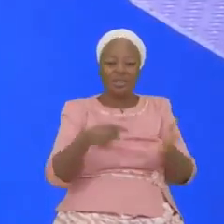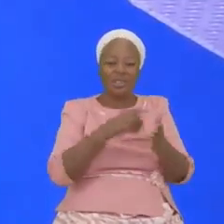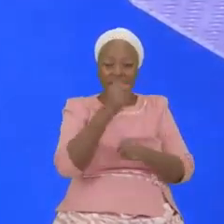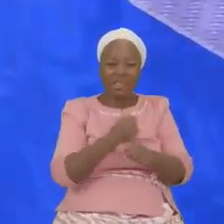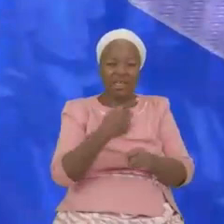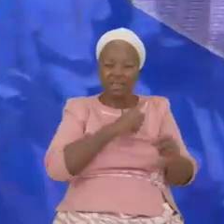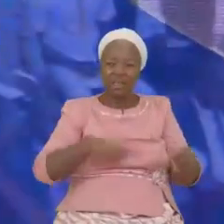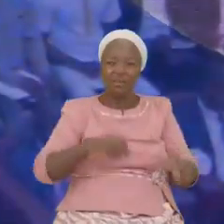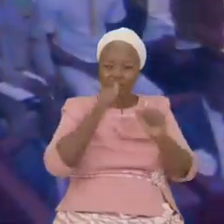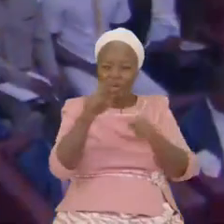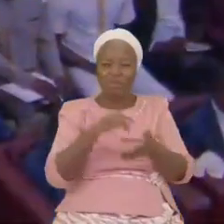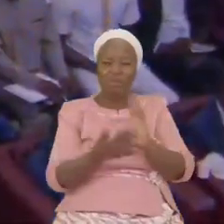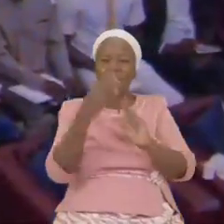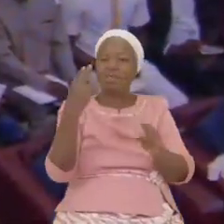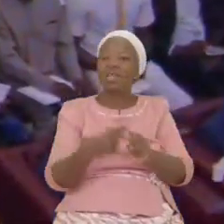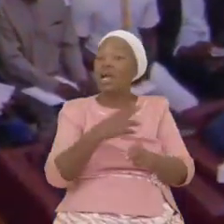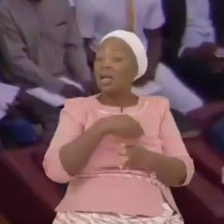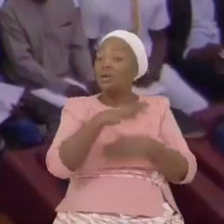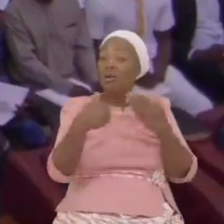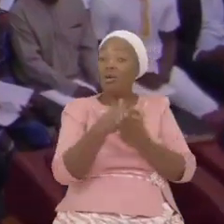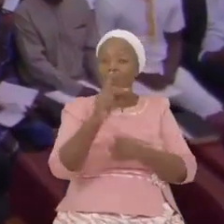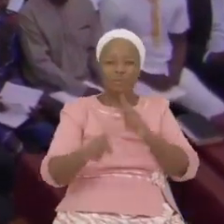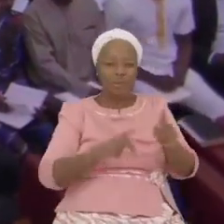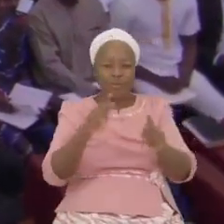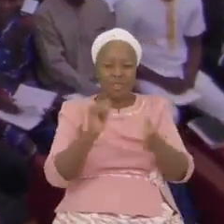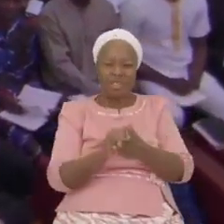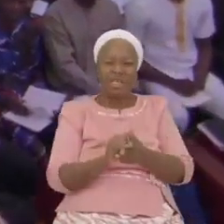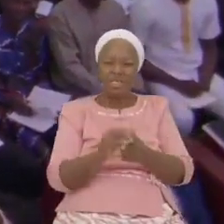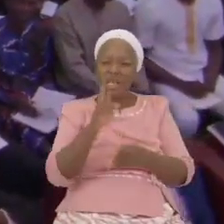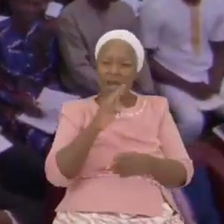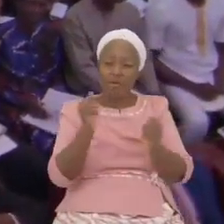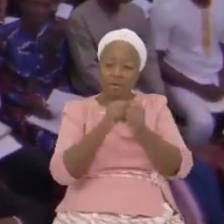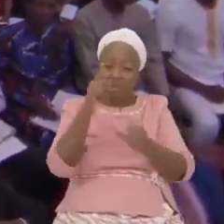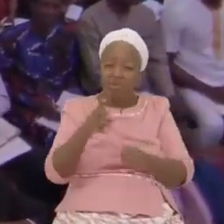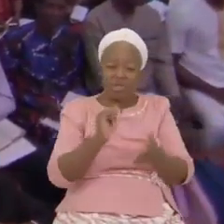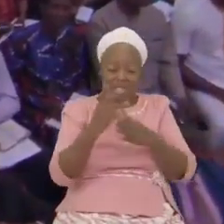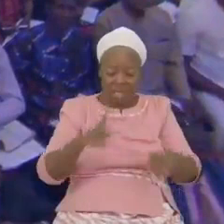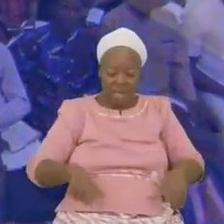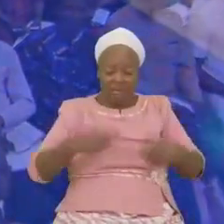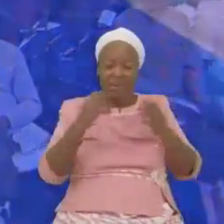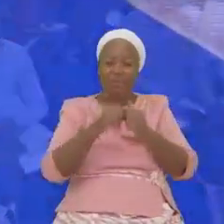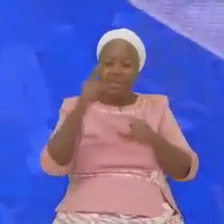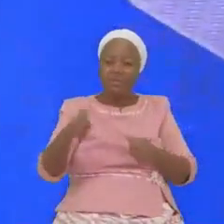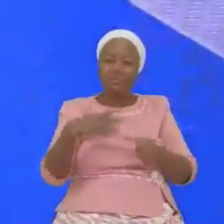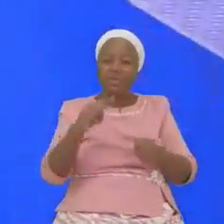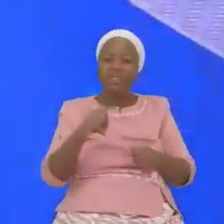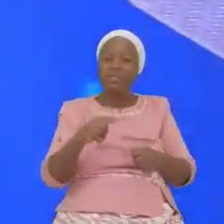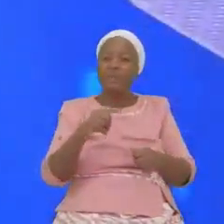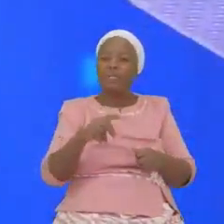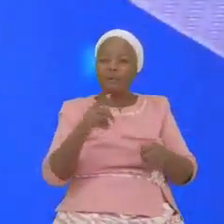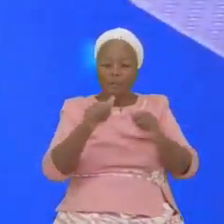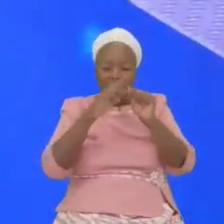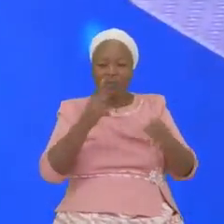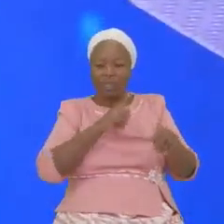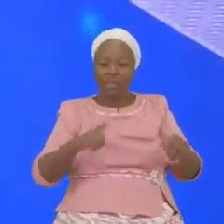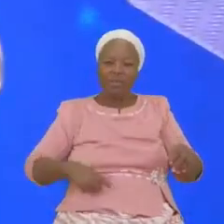Lord will bless you. And all the people that surround you, who are living with you, the goodness of God will flow from